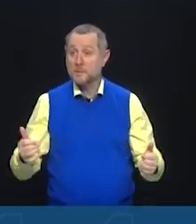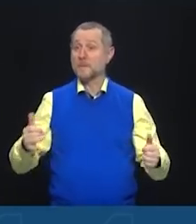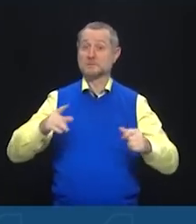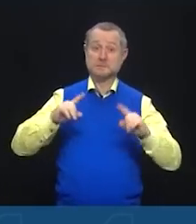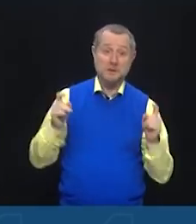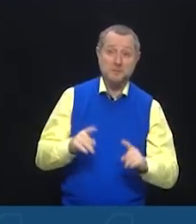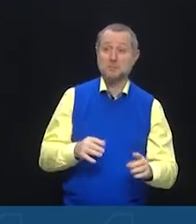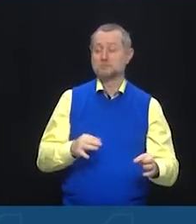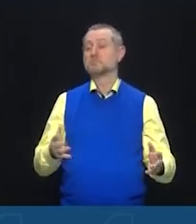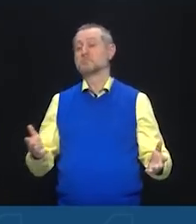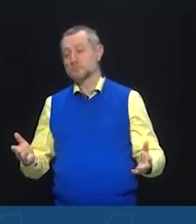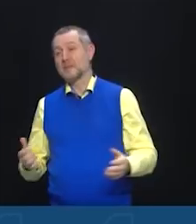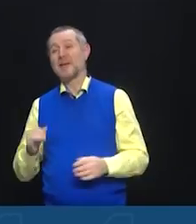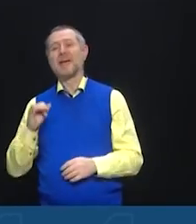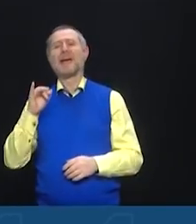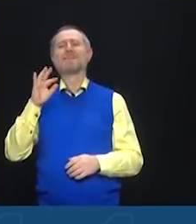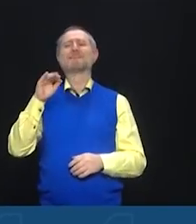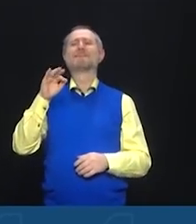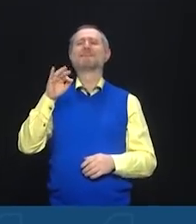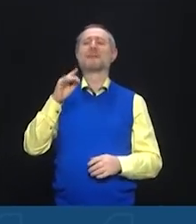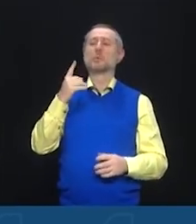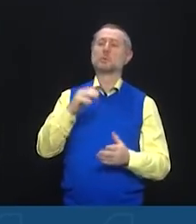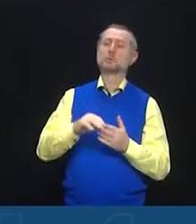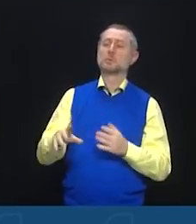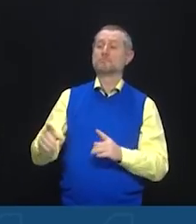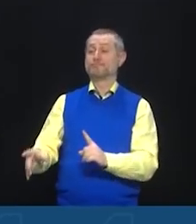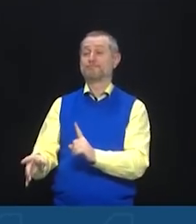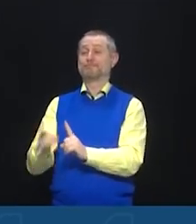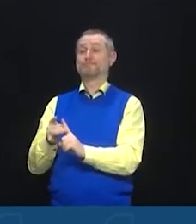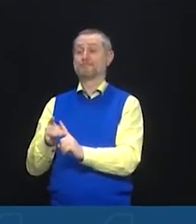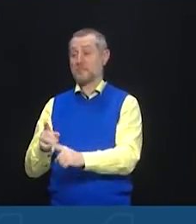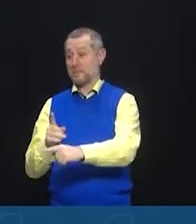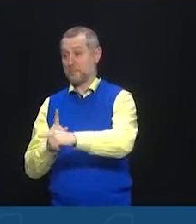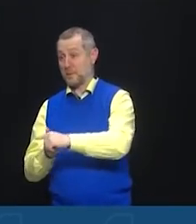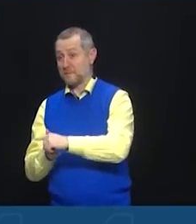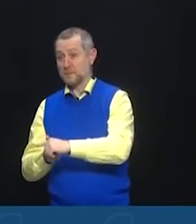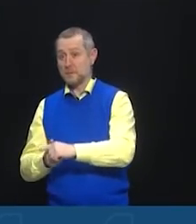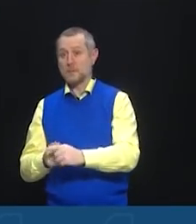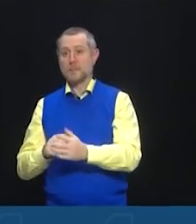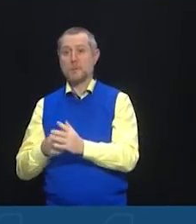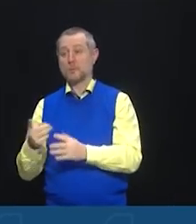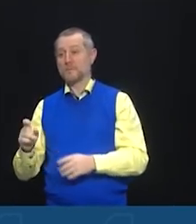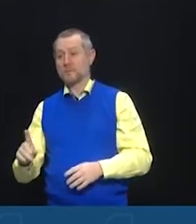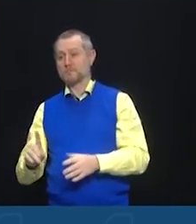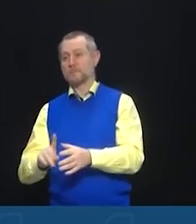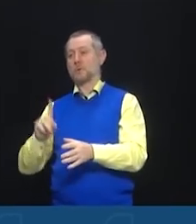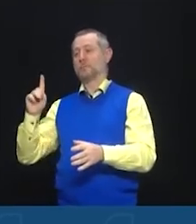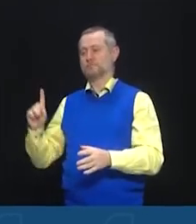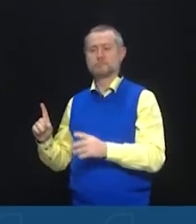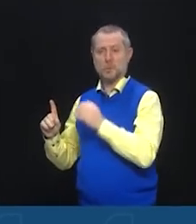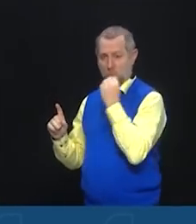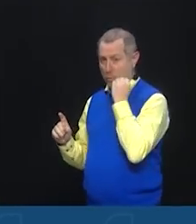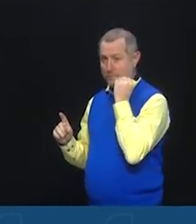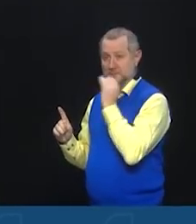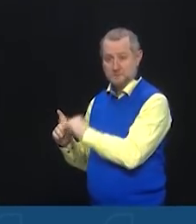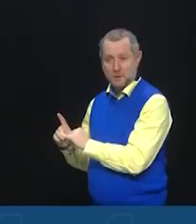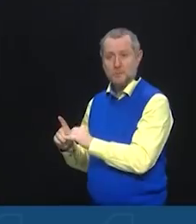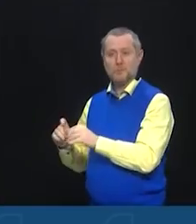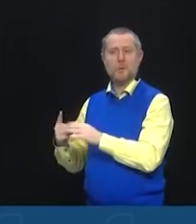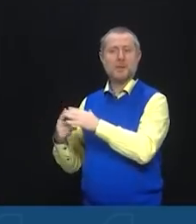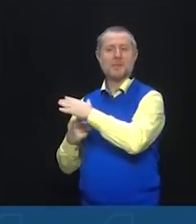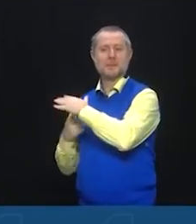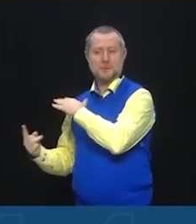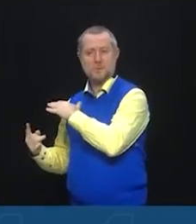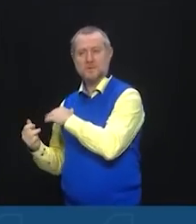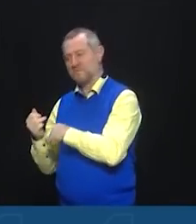a student tests tomorrow positive because we sent home a test kit with them, that child needs to stay home and to be isolated for a few more